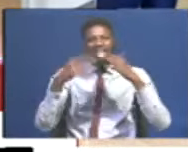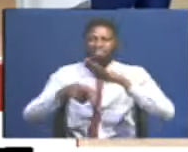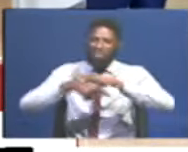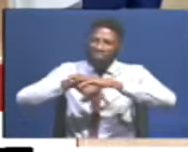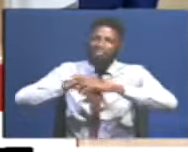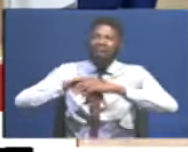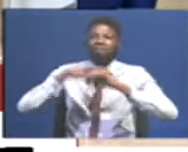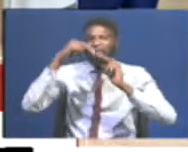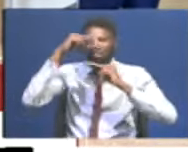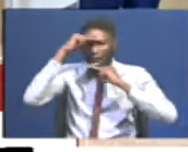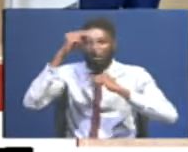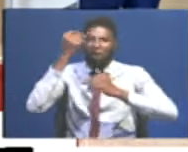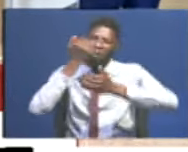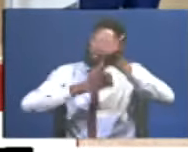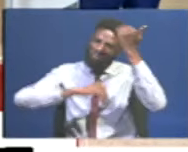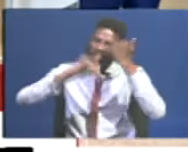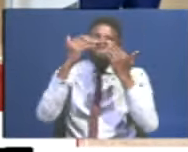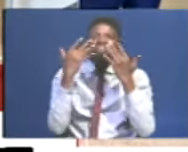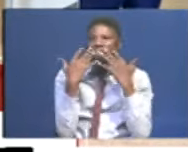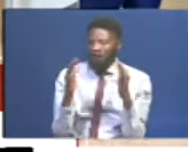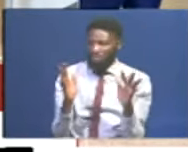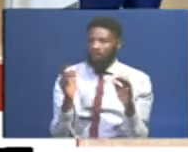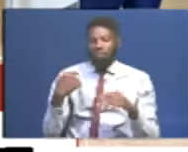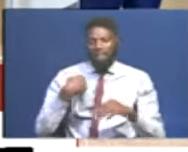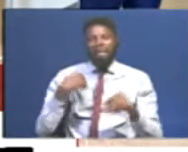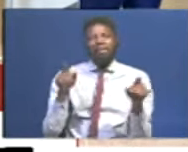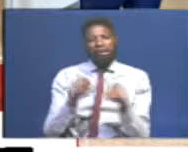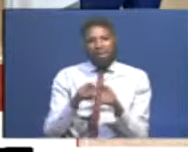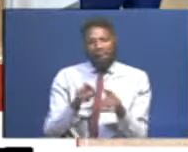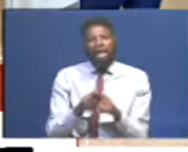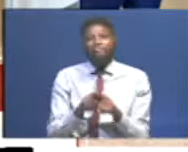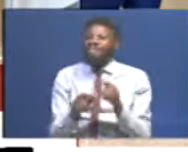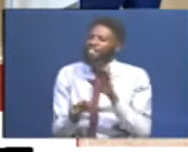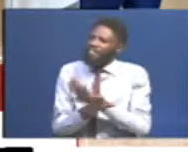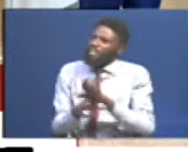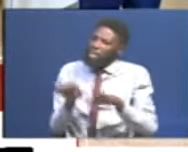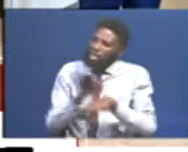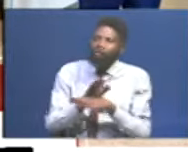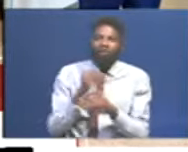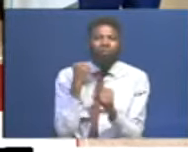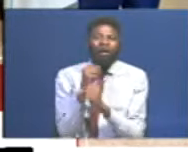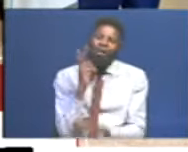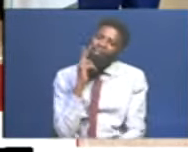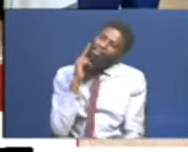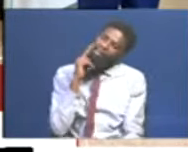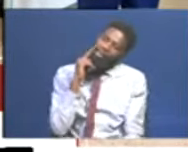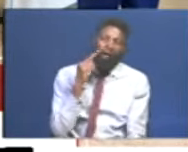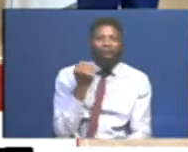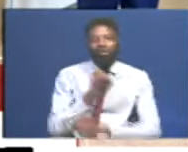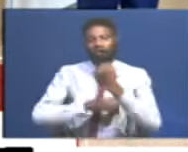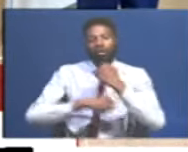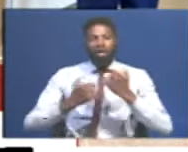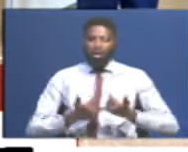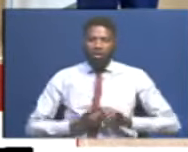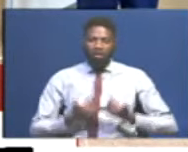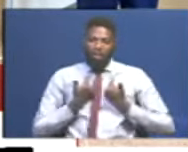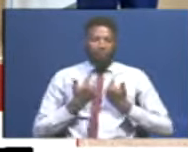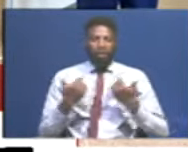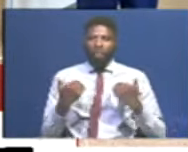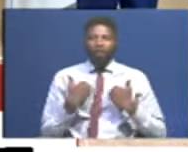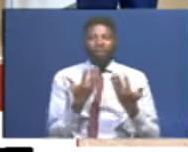university. And I also managed to do, like everyday activities in life, which has been easier through the